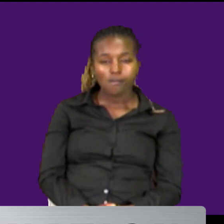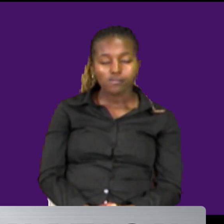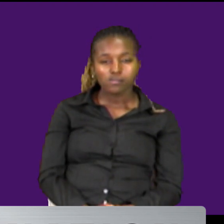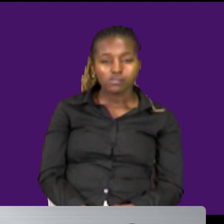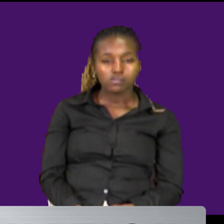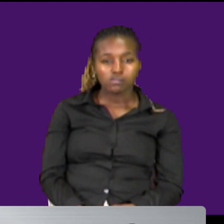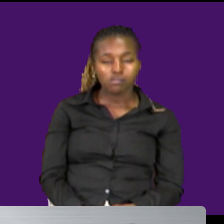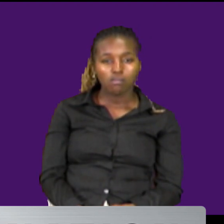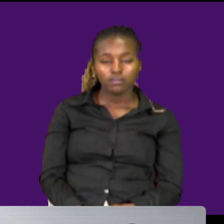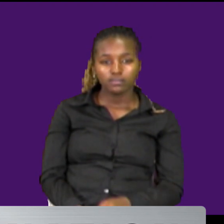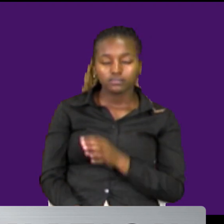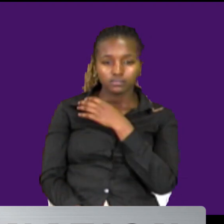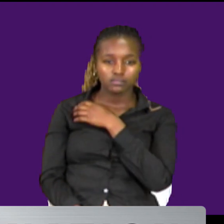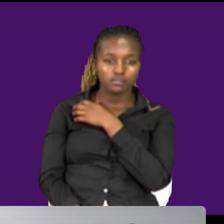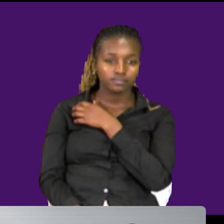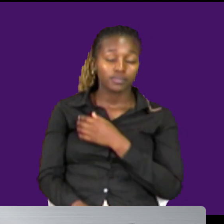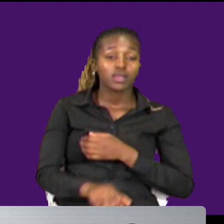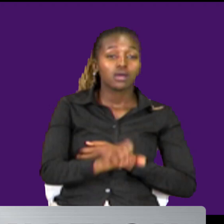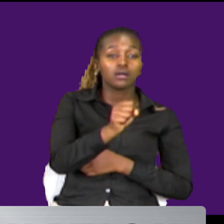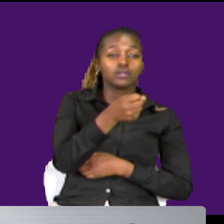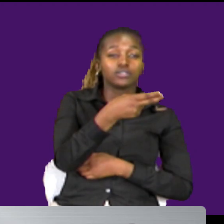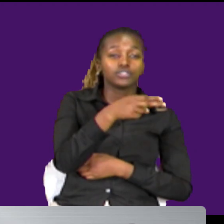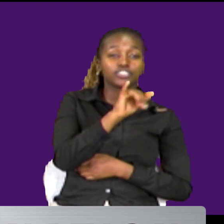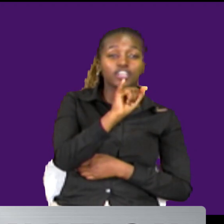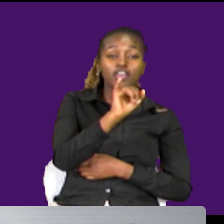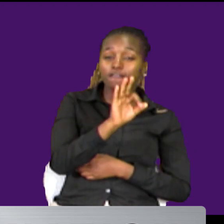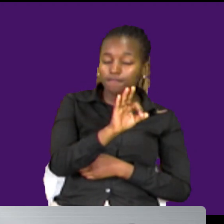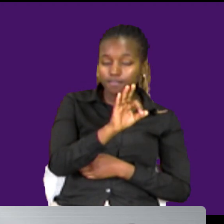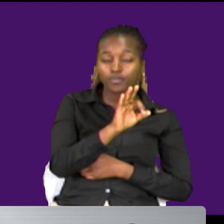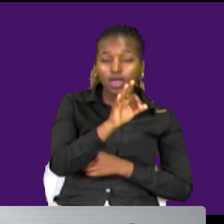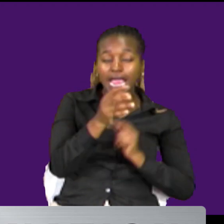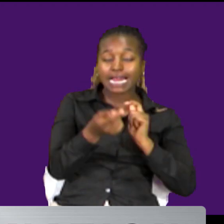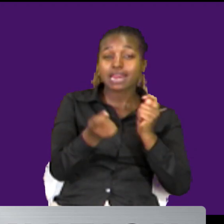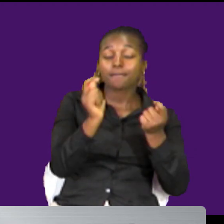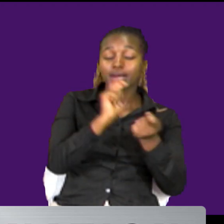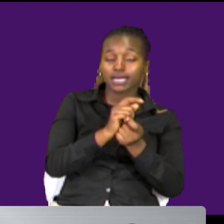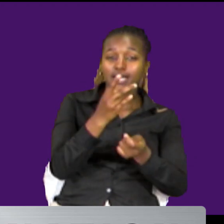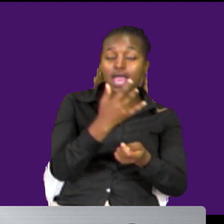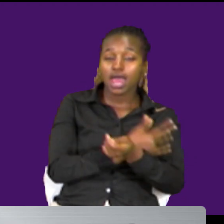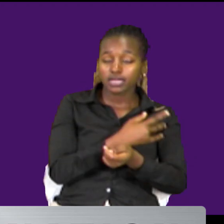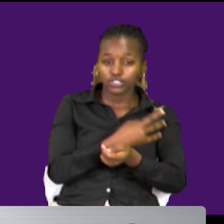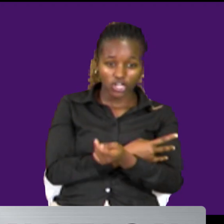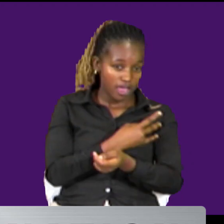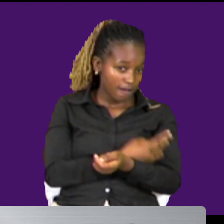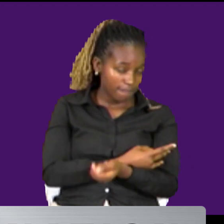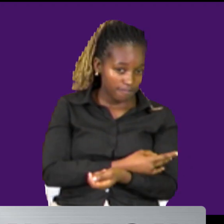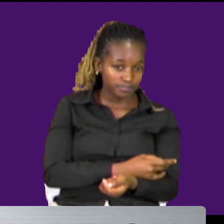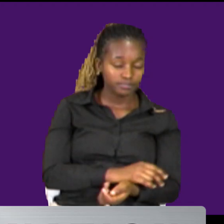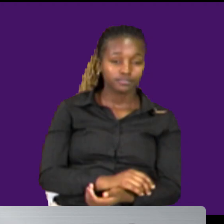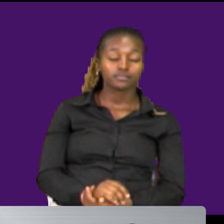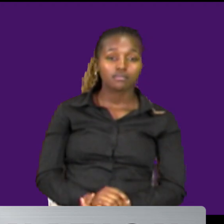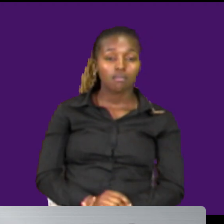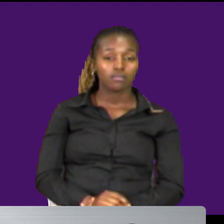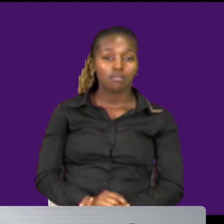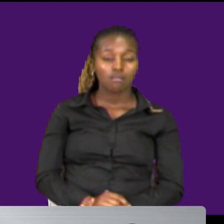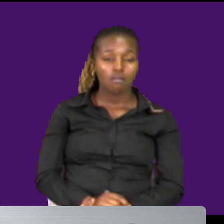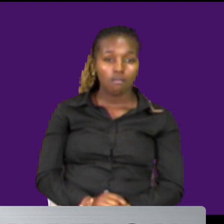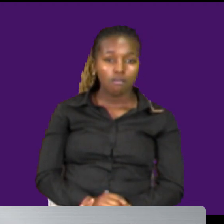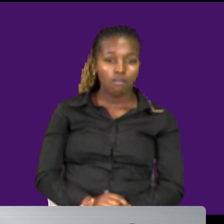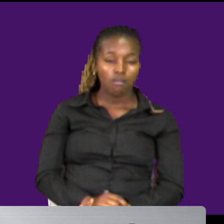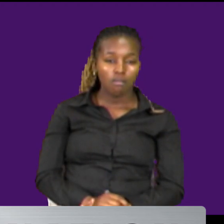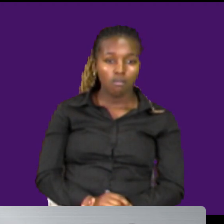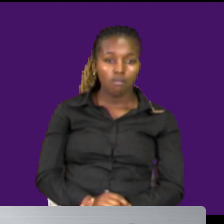SHIF is what replaced the NHIF, National Insurance Health Fund. So we're saying